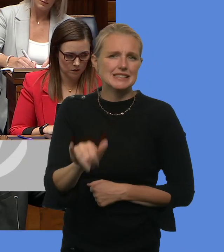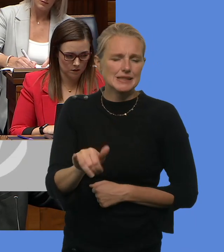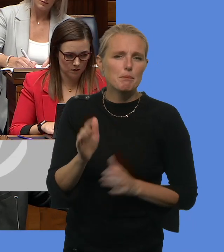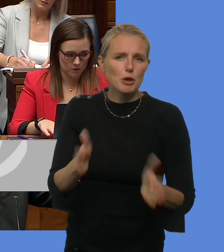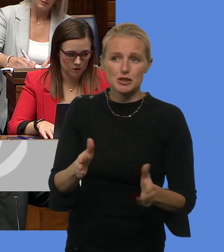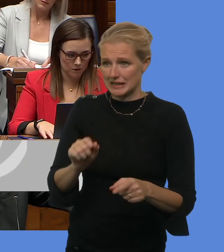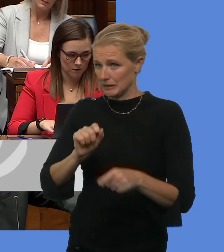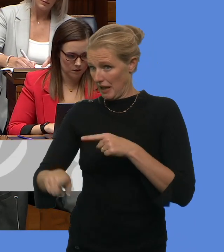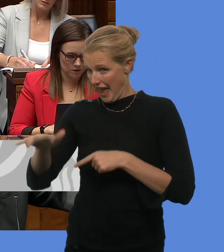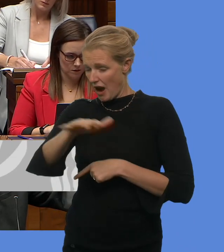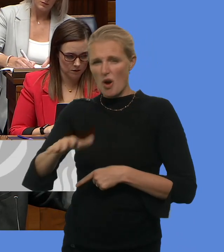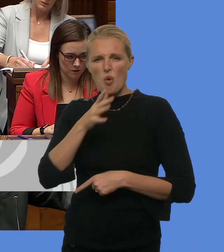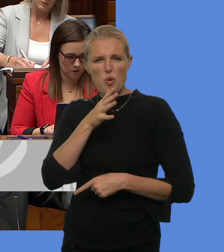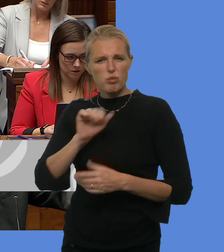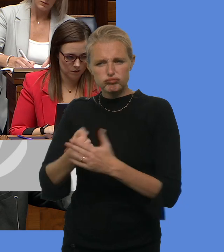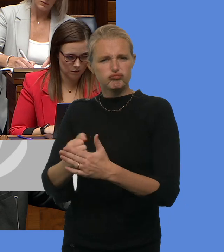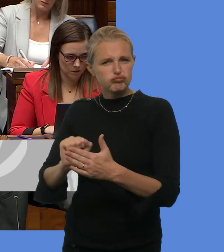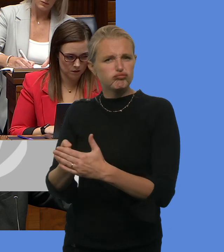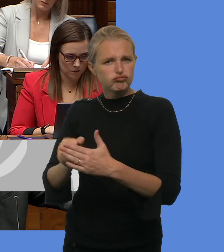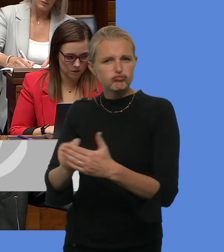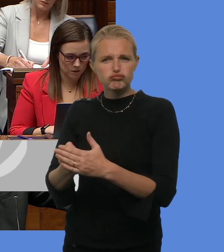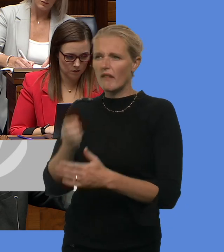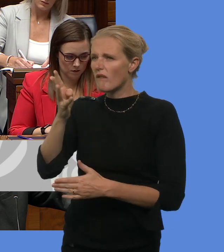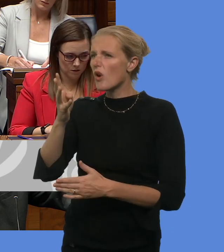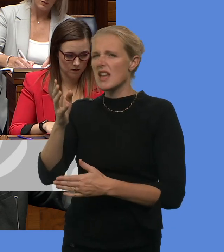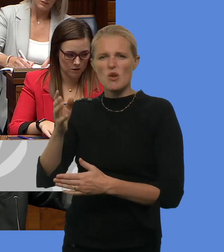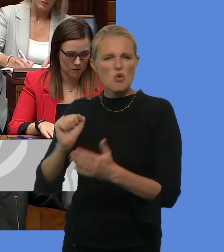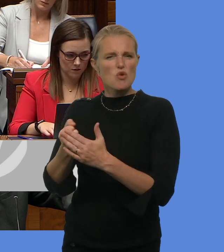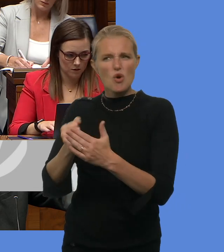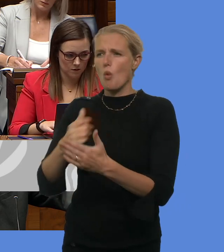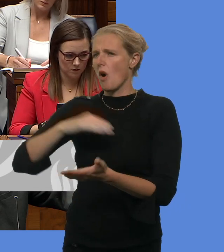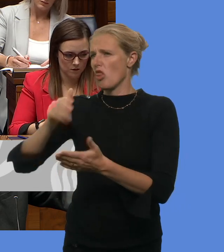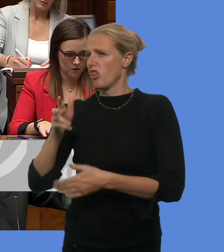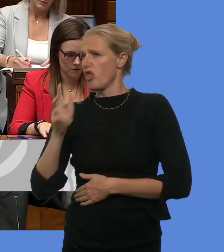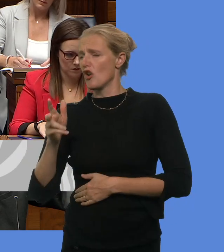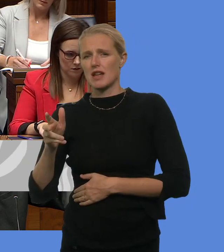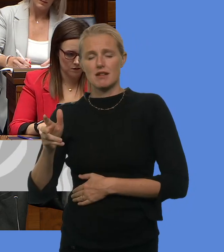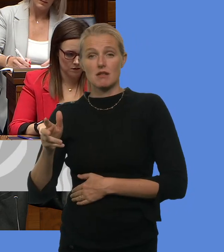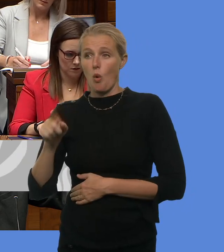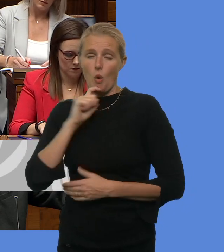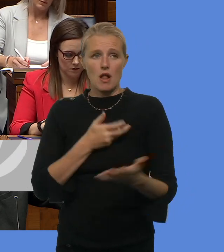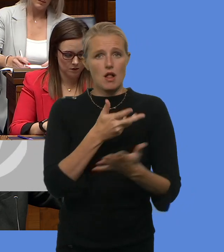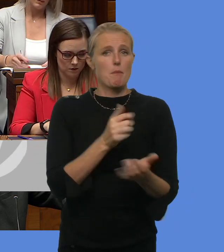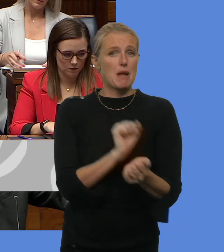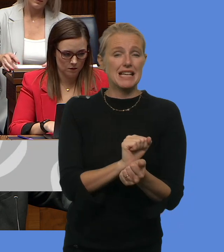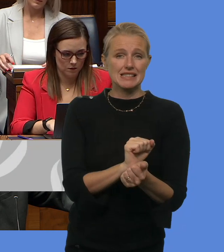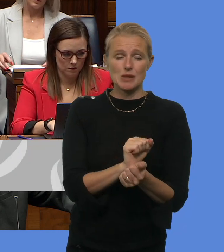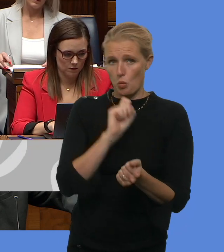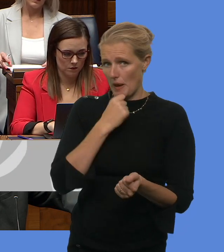history of collisions or in that stretch of road where the request for 30 mile an hour or the reduction in the speed limit or increase in the speed limit, whichever it may